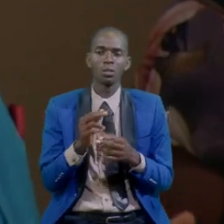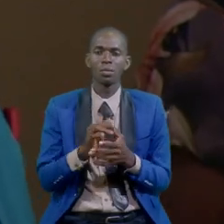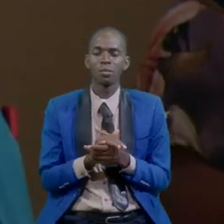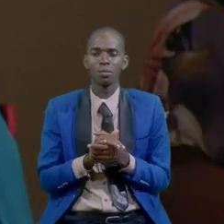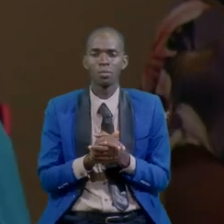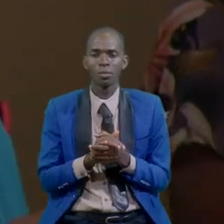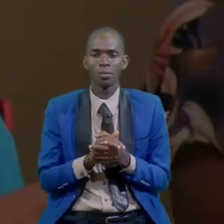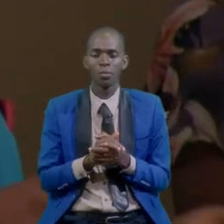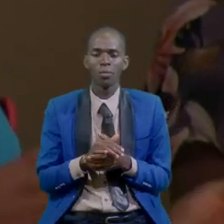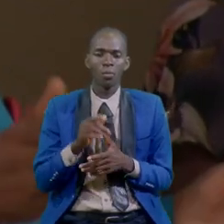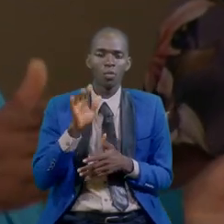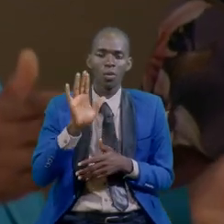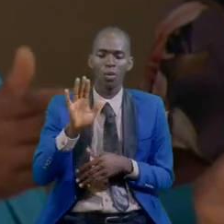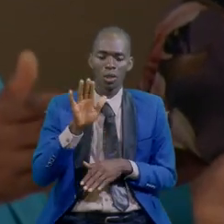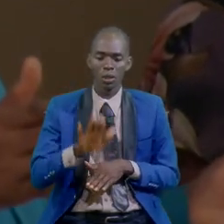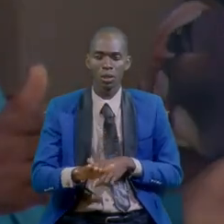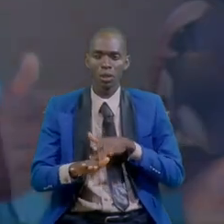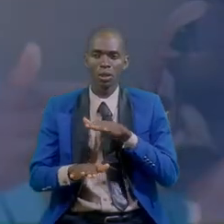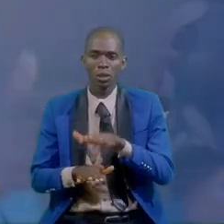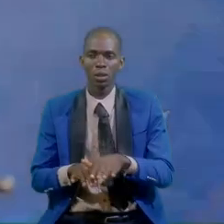Your steps will be steady.